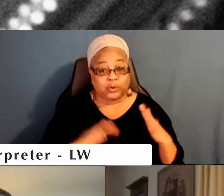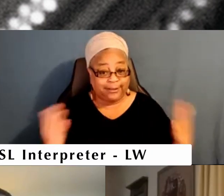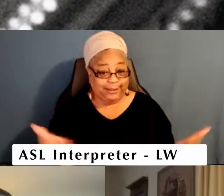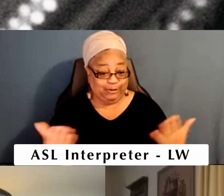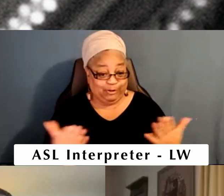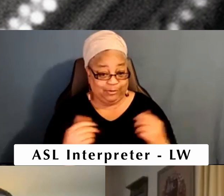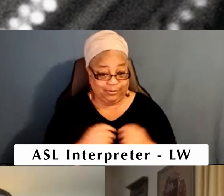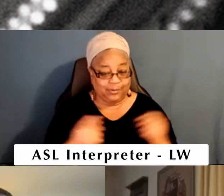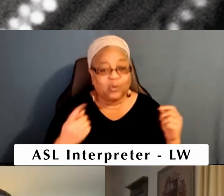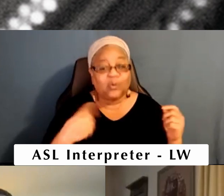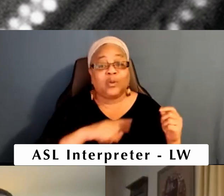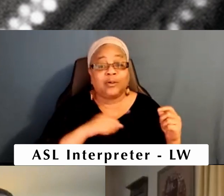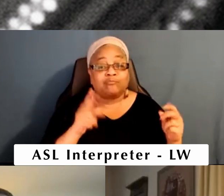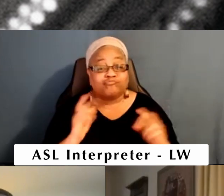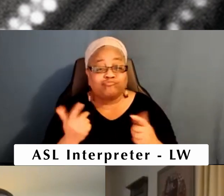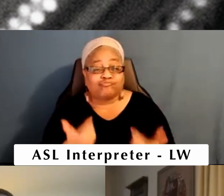and we're